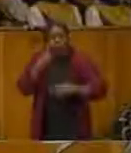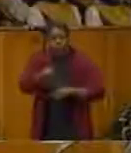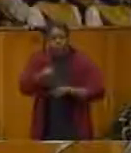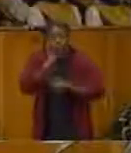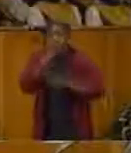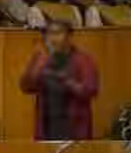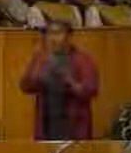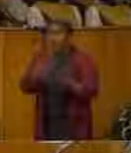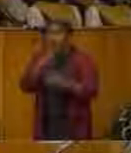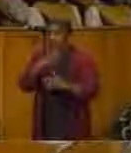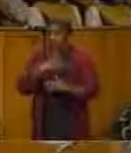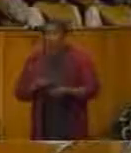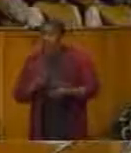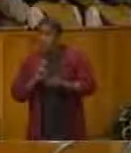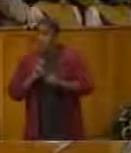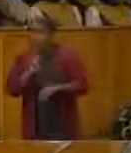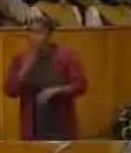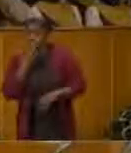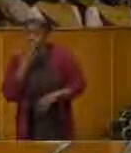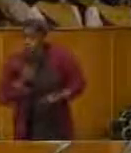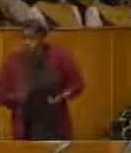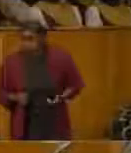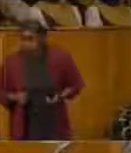like people of your color.